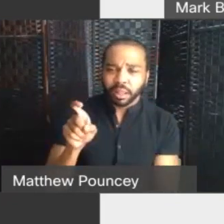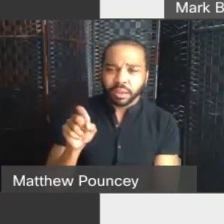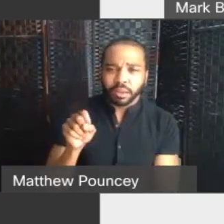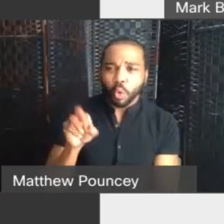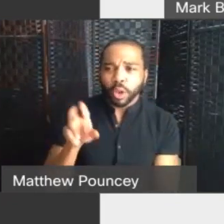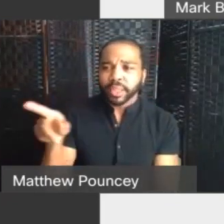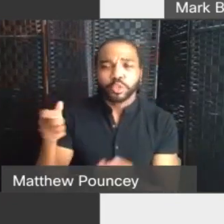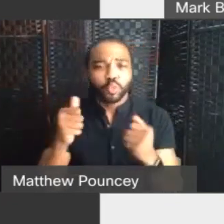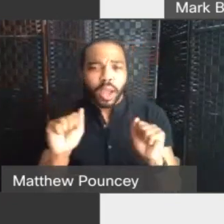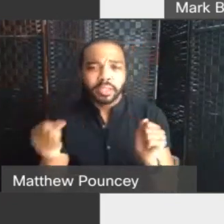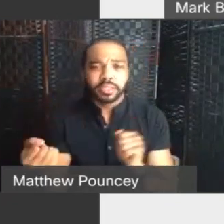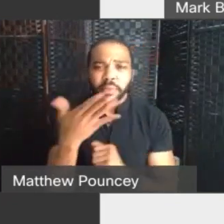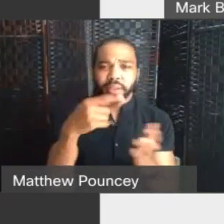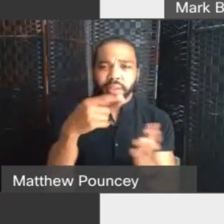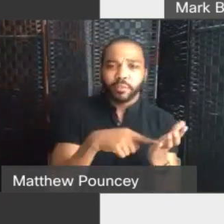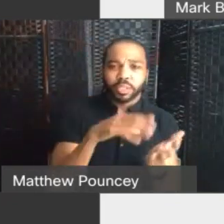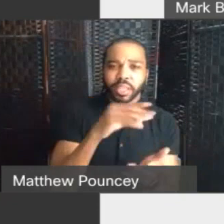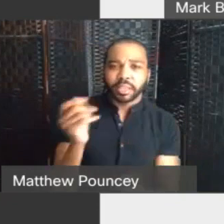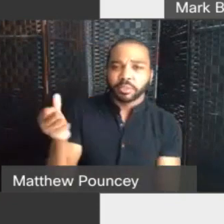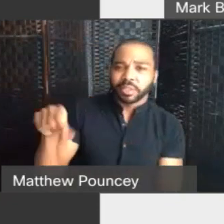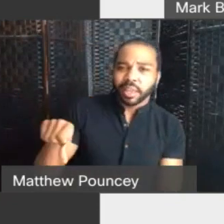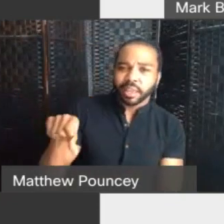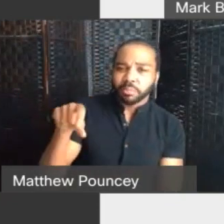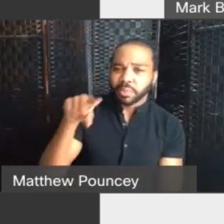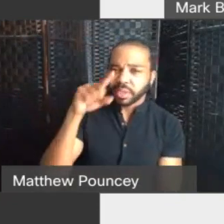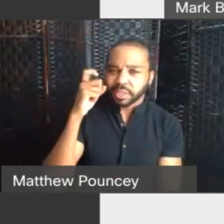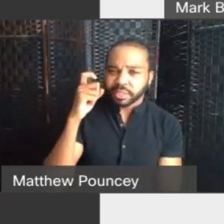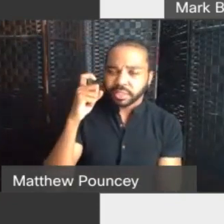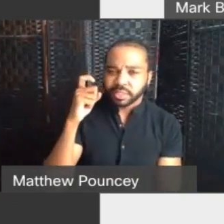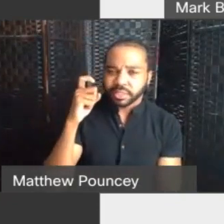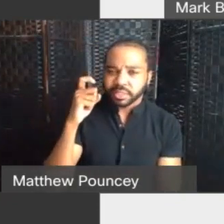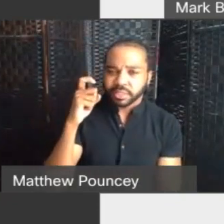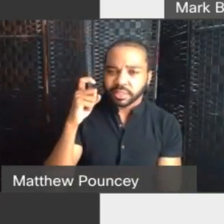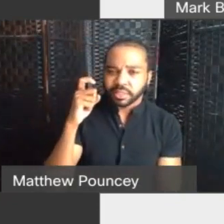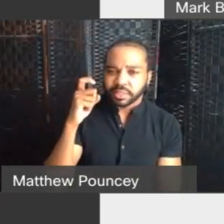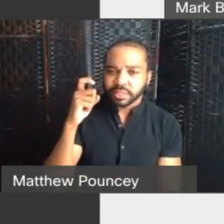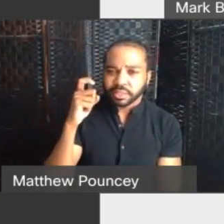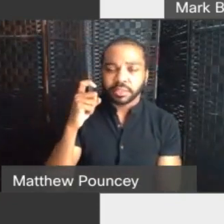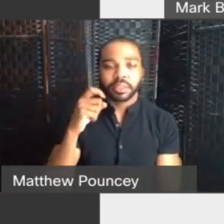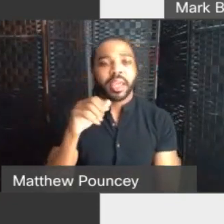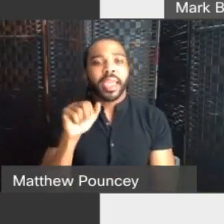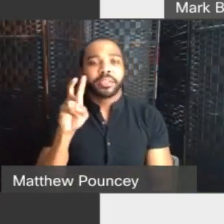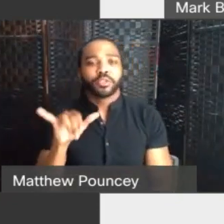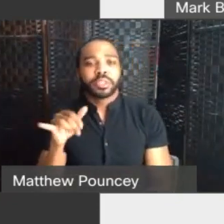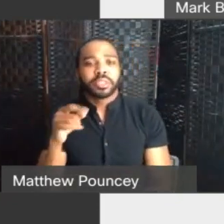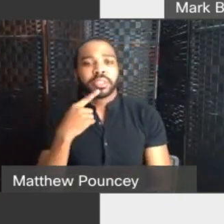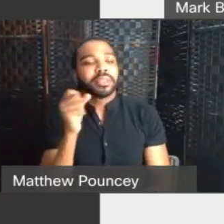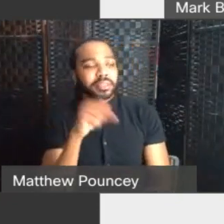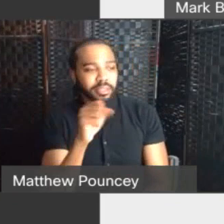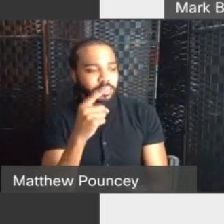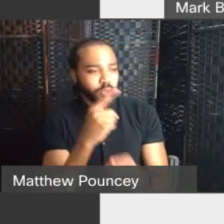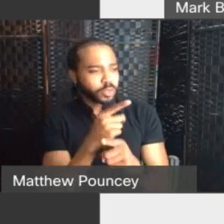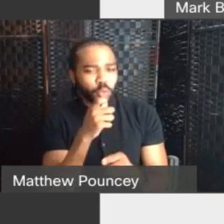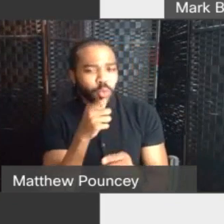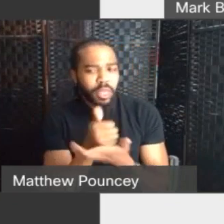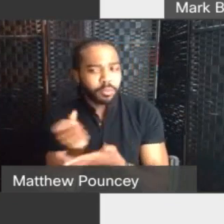attempted to bill and then it was denied because Correct. So who would help them with that? And it says